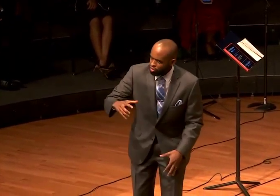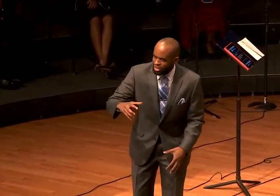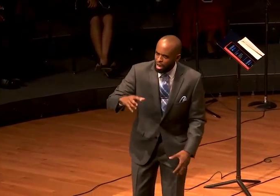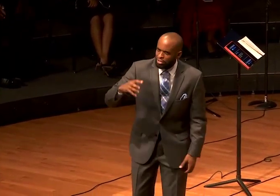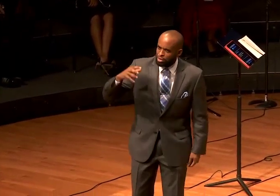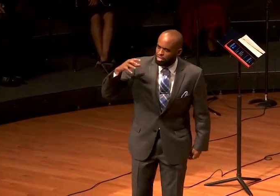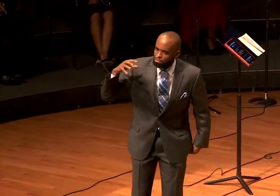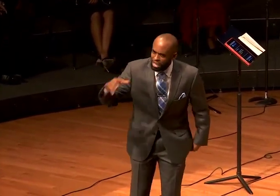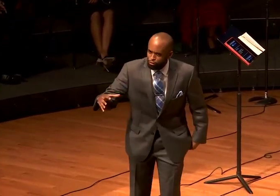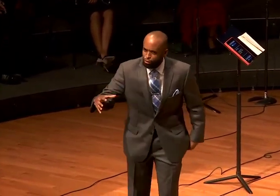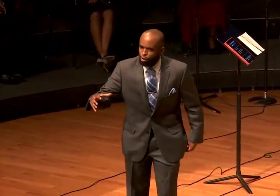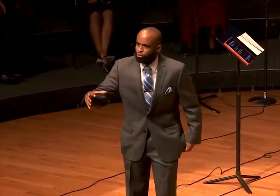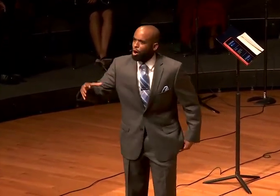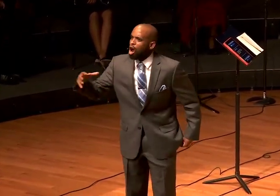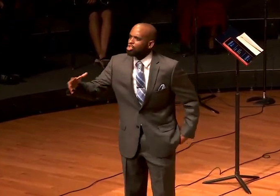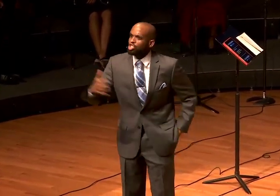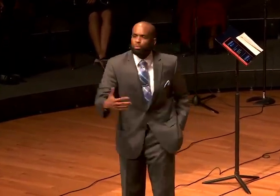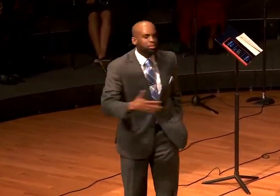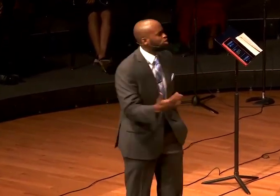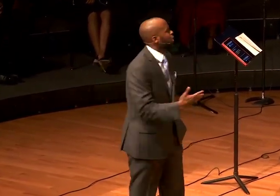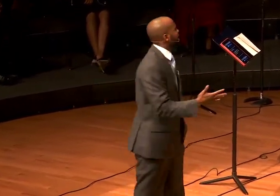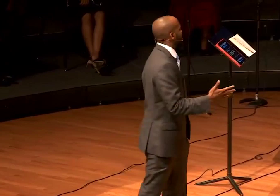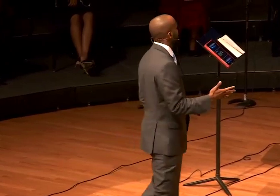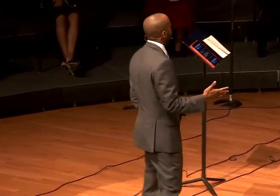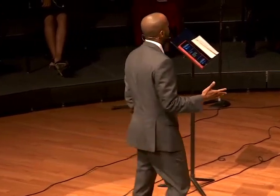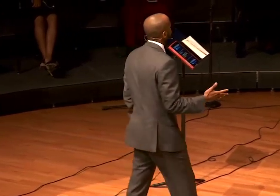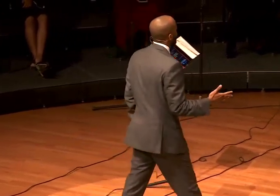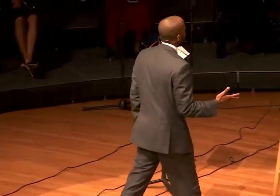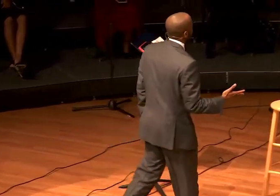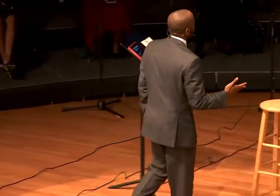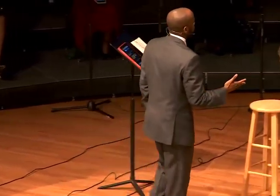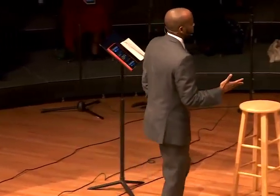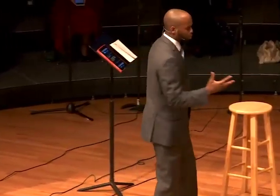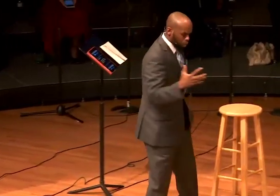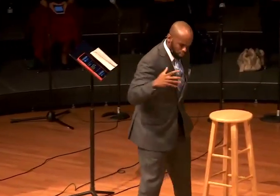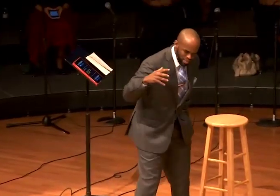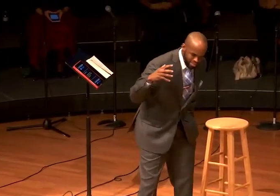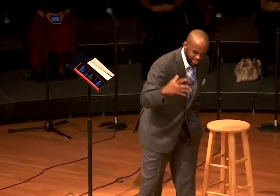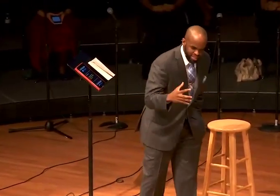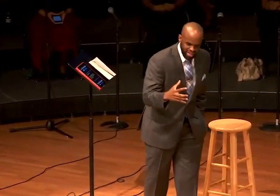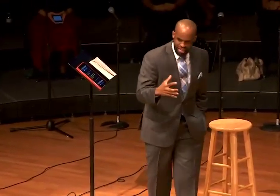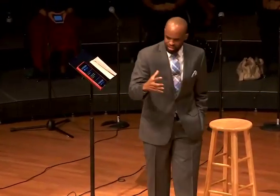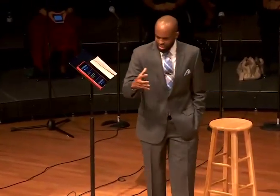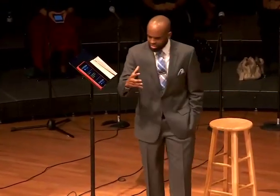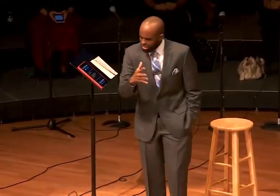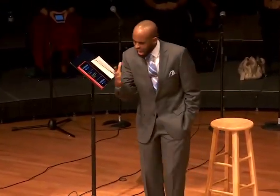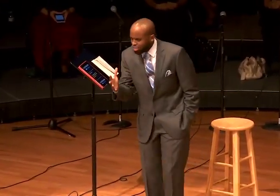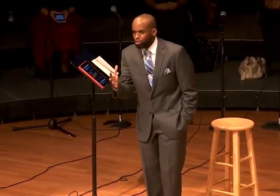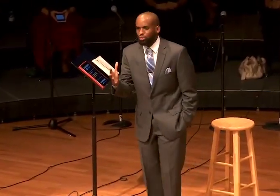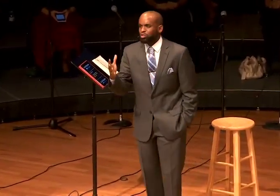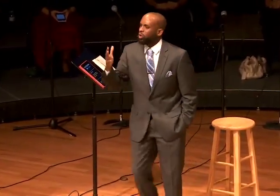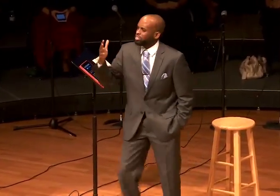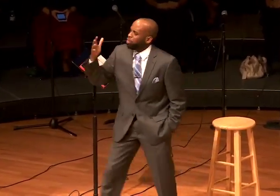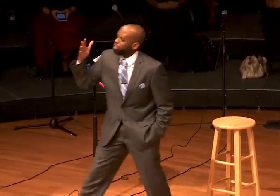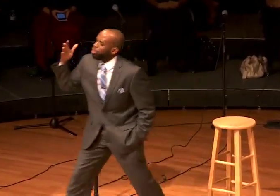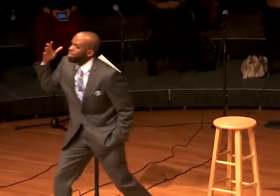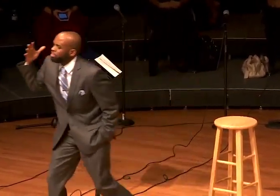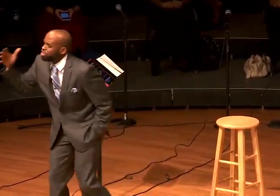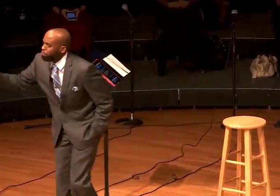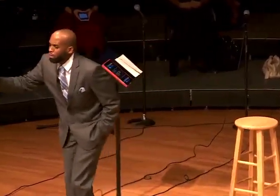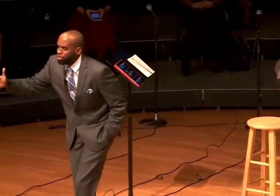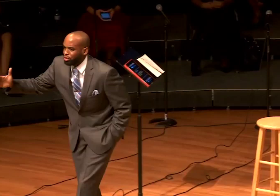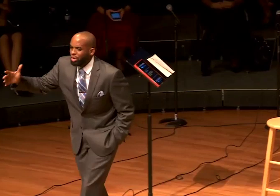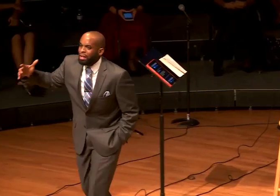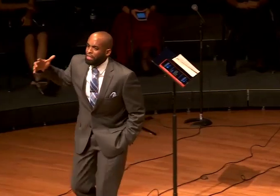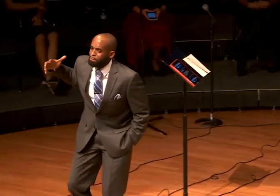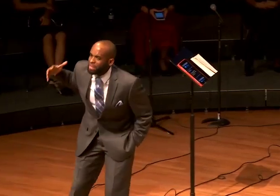Because this story now becomes a metaphor for our spirituality. That what we see in the natural is what's going on